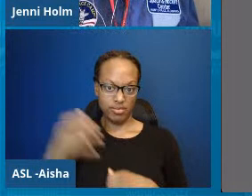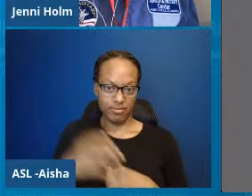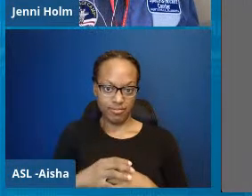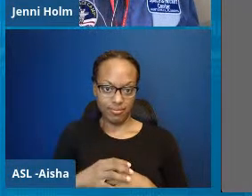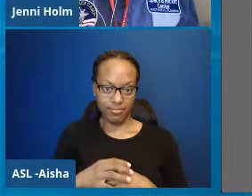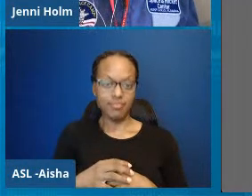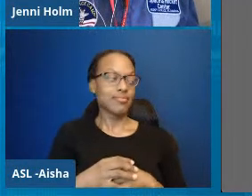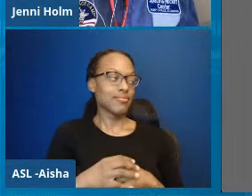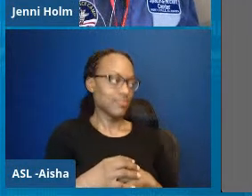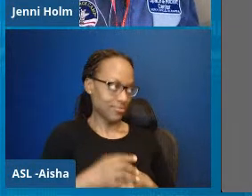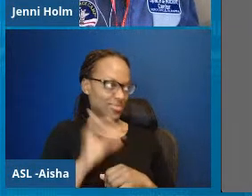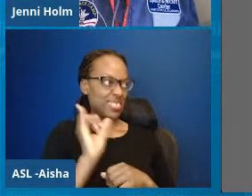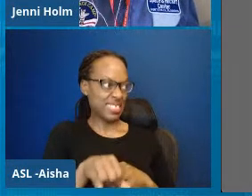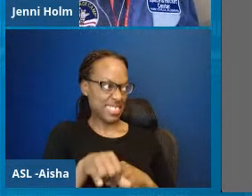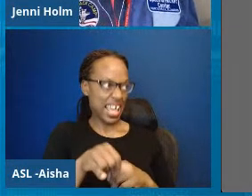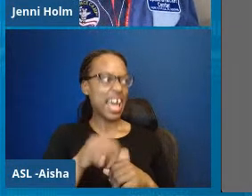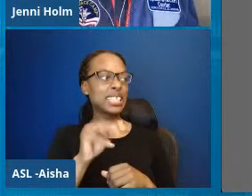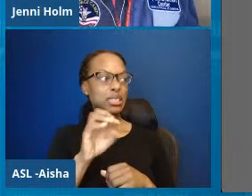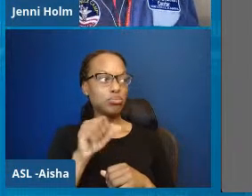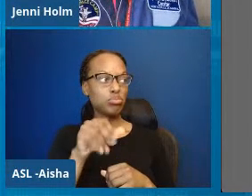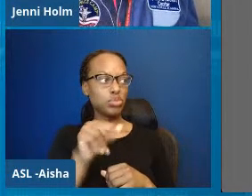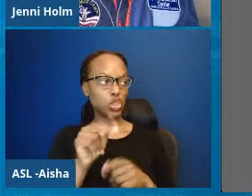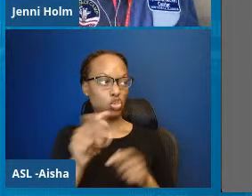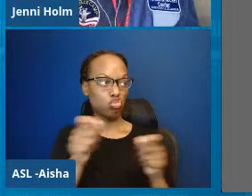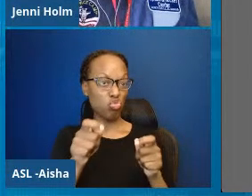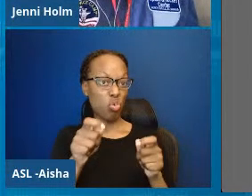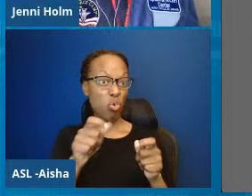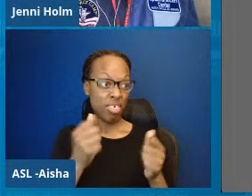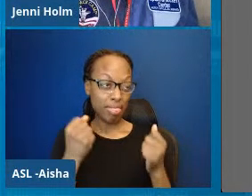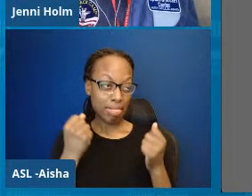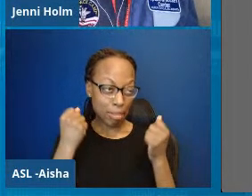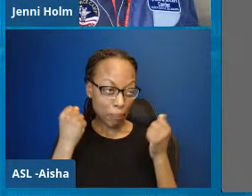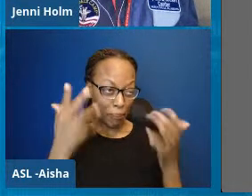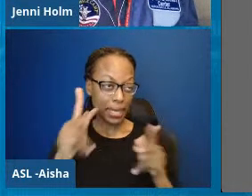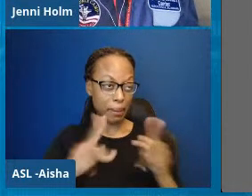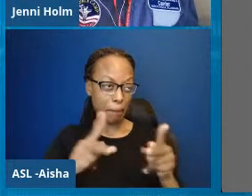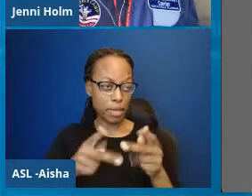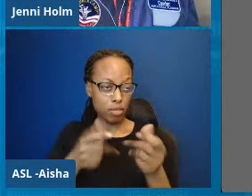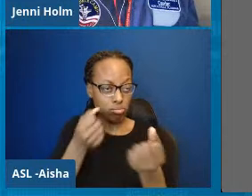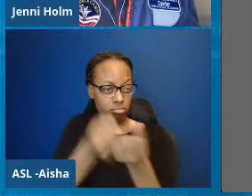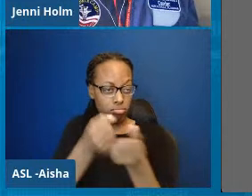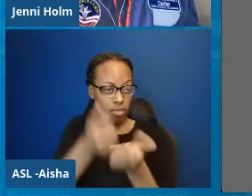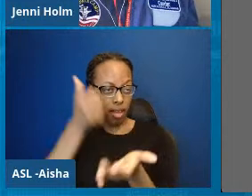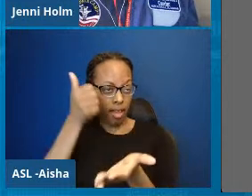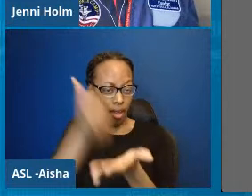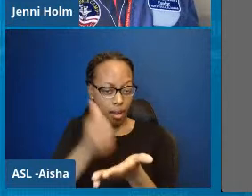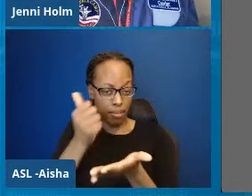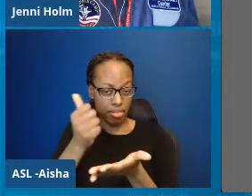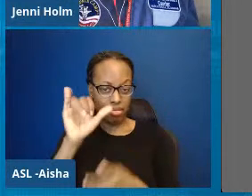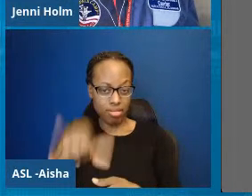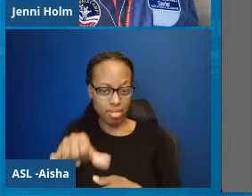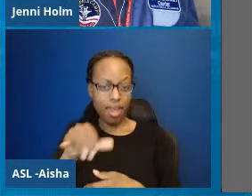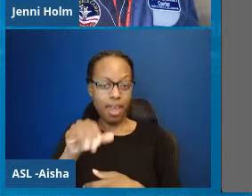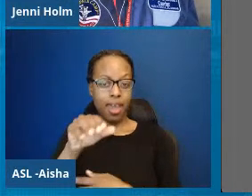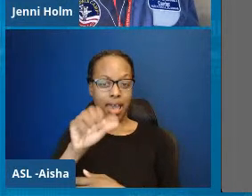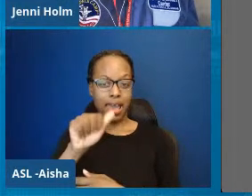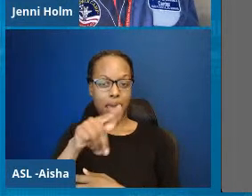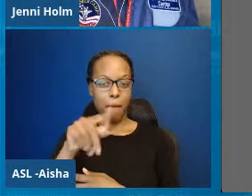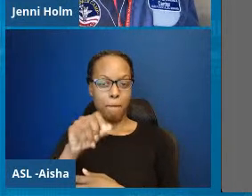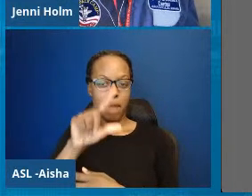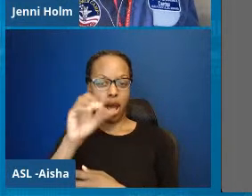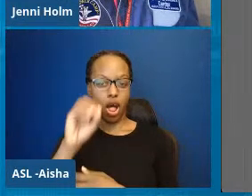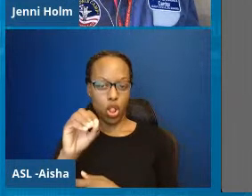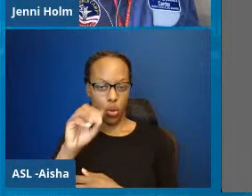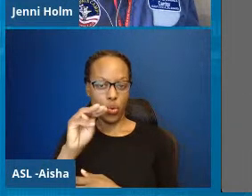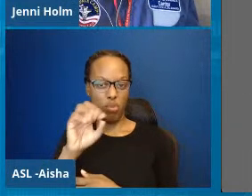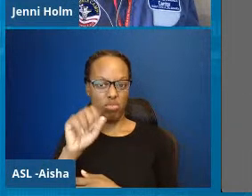control. So that many people were working to get the Apollo missions going, which is just one of the most amazing facts I could ever think